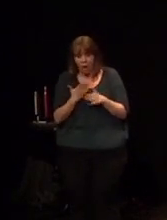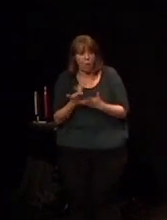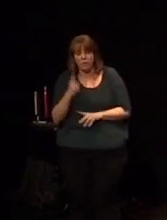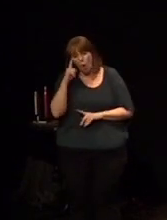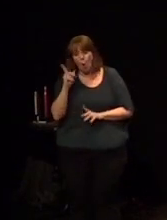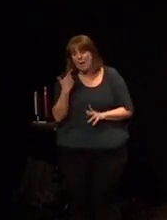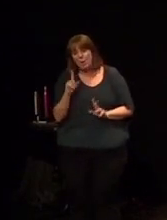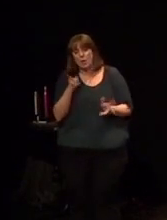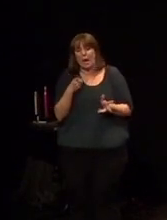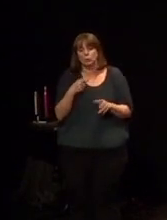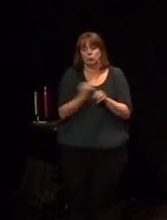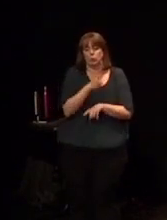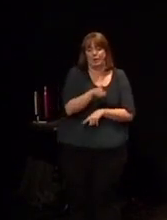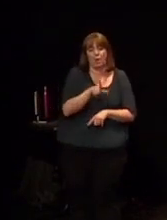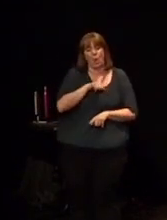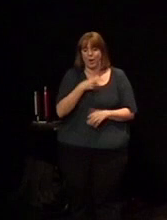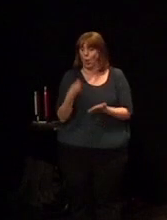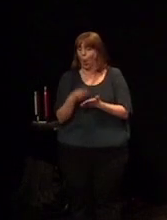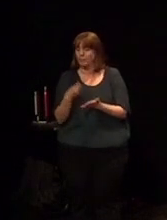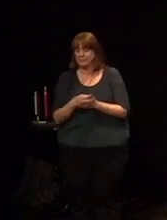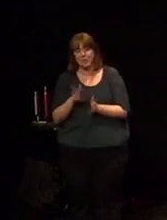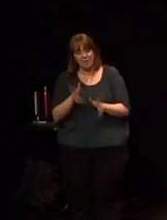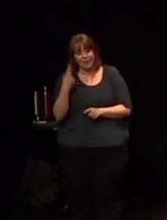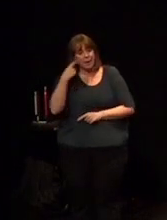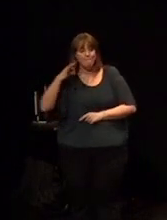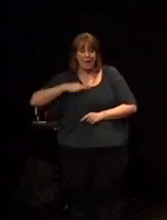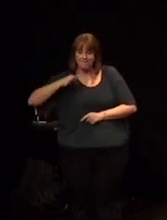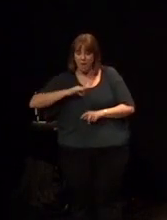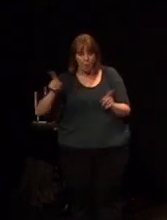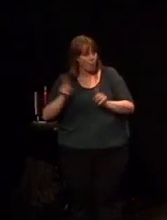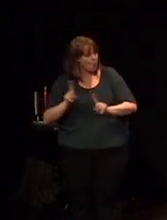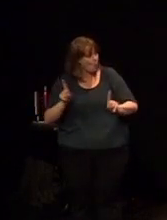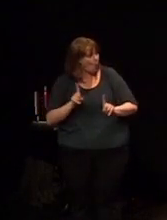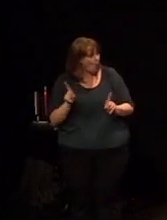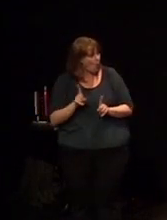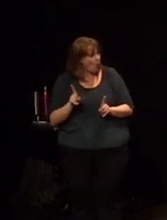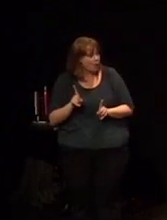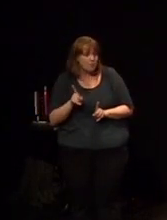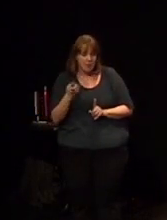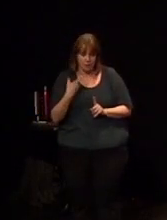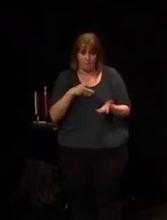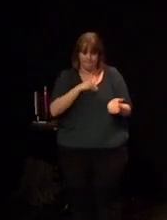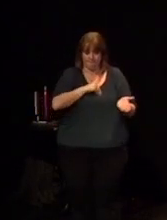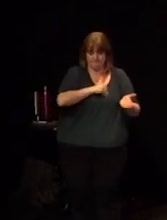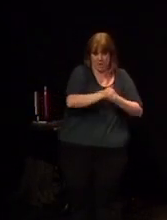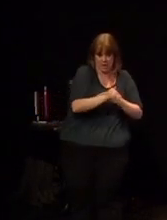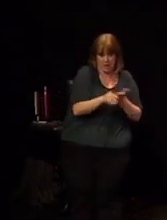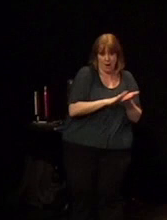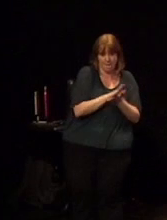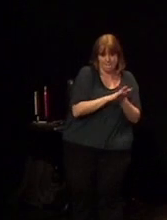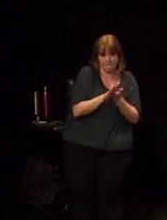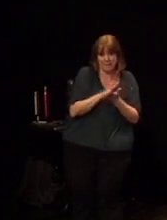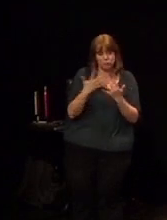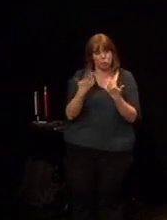can't accommodate that because it's going to cost us more, whereas the benefit is that the cost delivers the value of an increased size